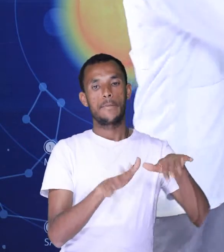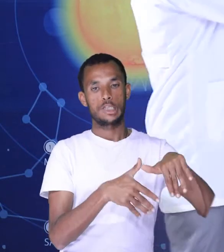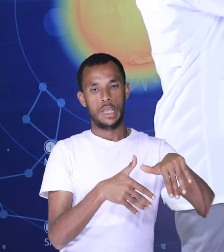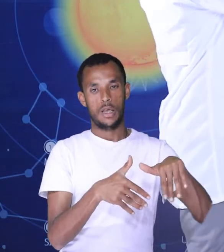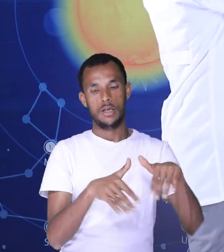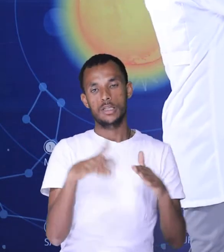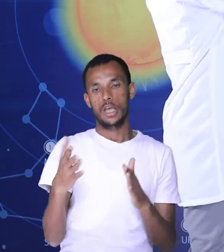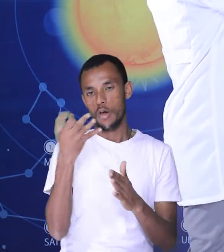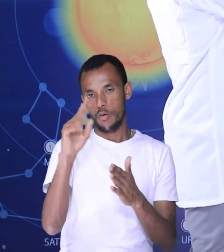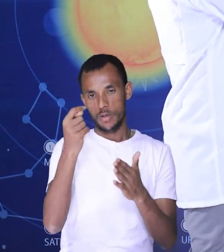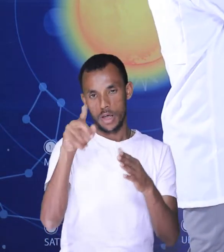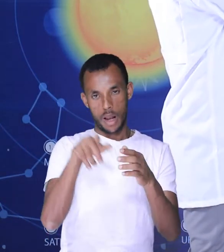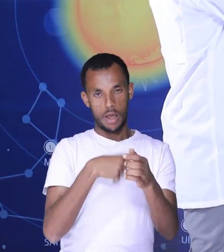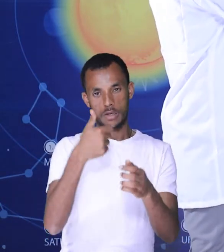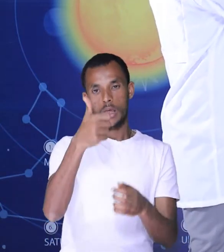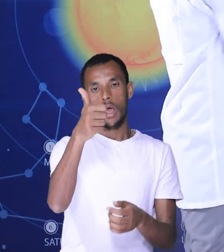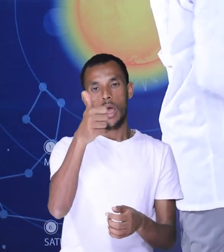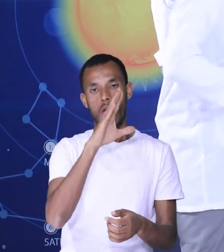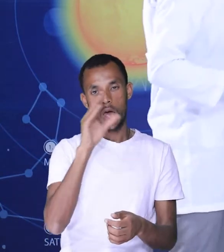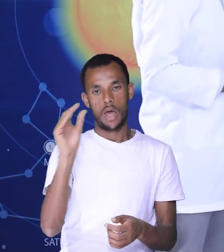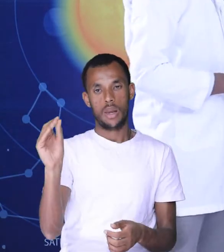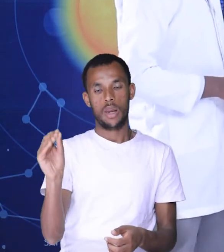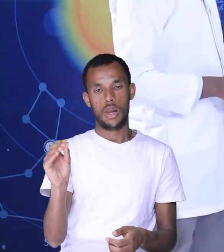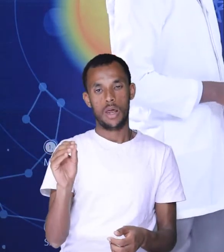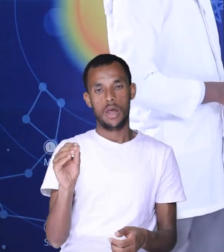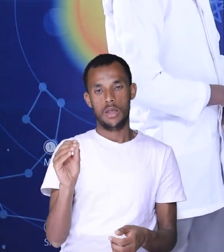triangle, meaning find the lengths of A and